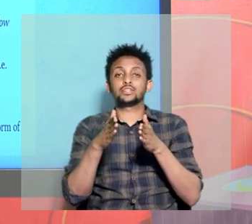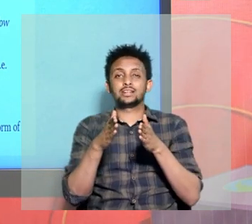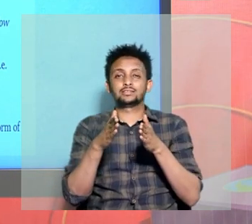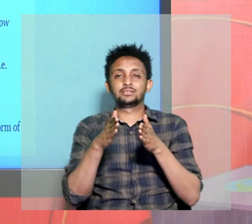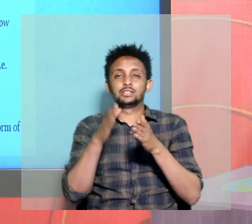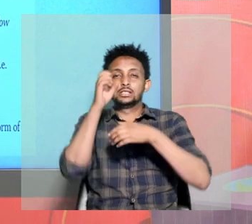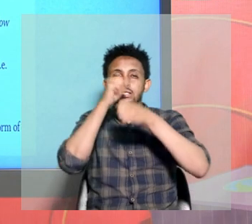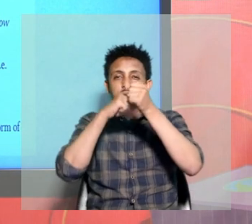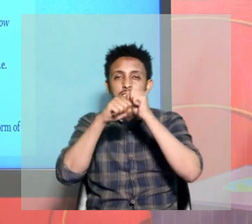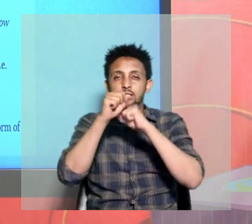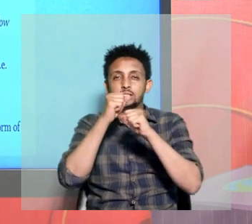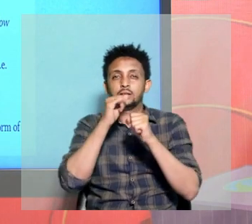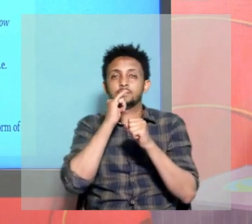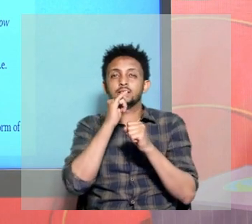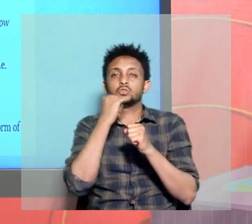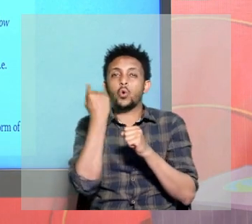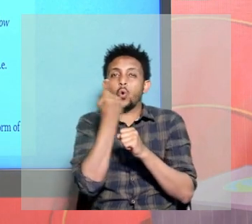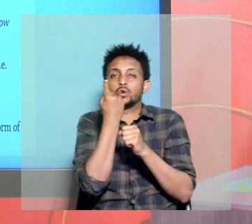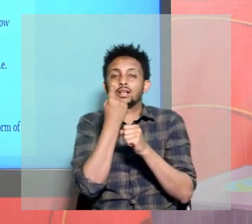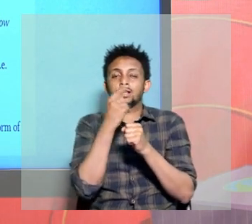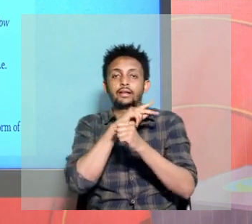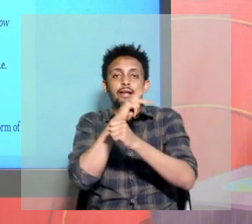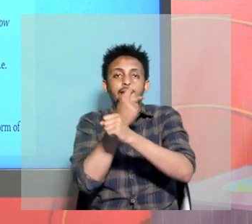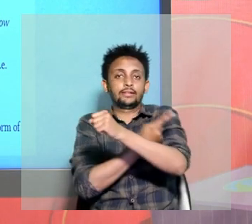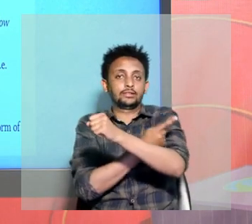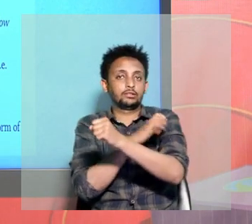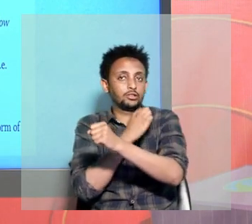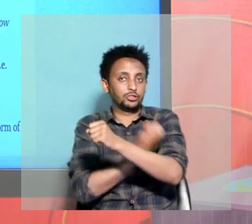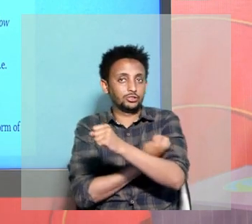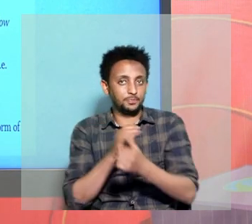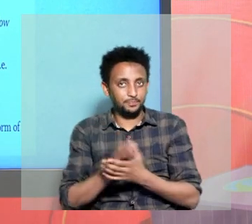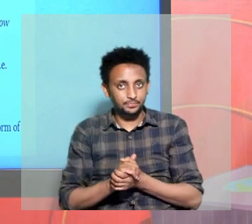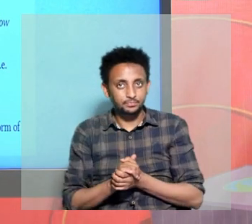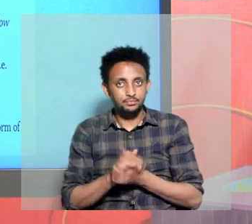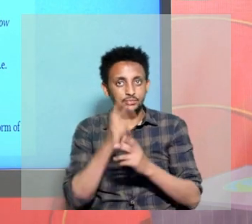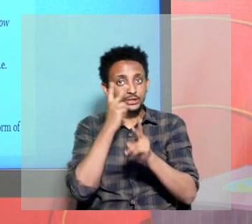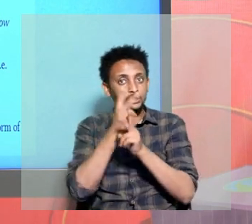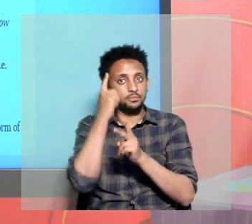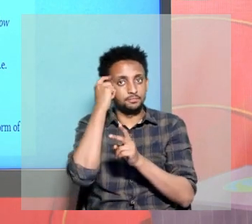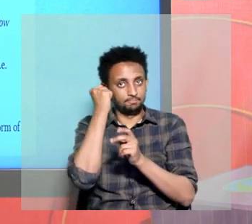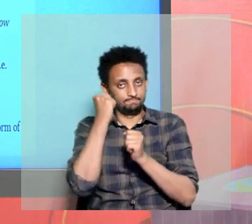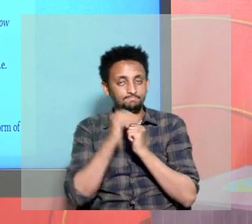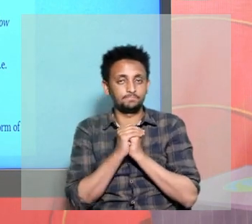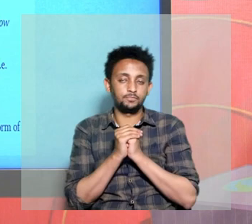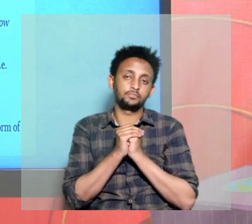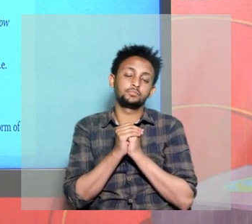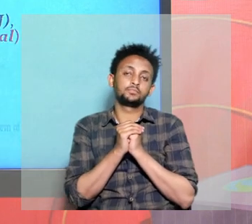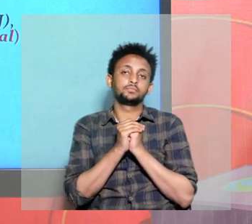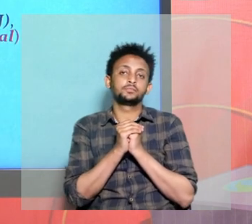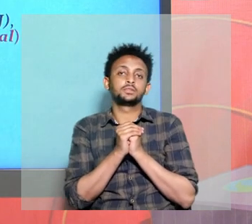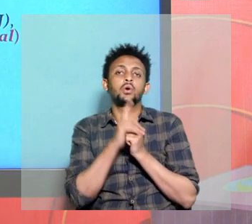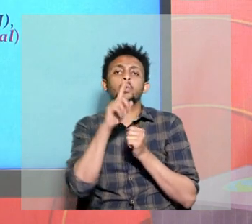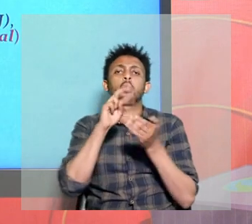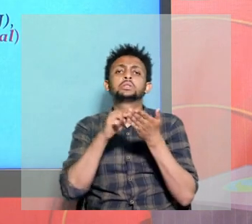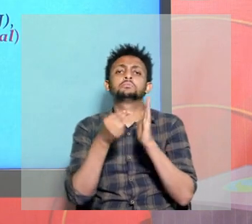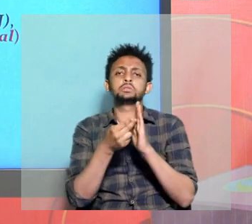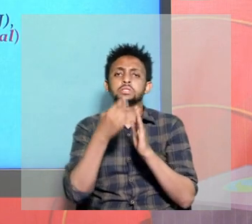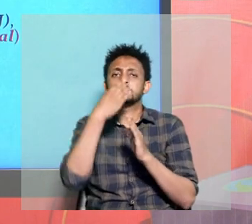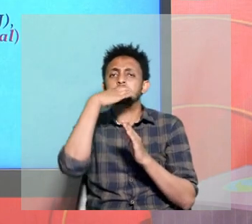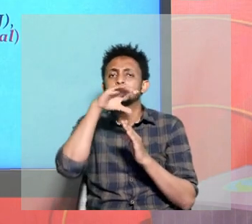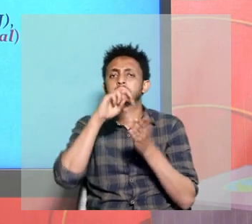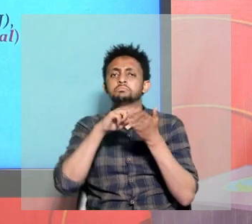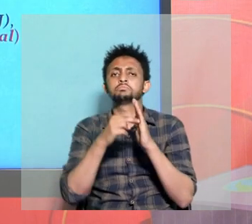of system is there is only kinetic energy. Keeping that in your mind, what does it mean by